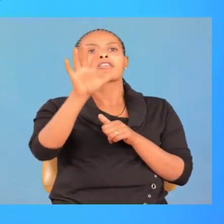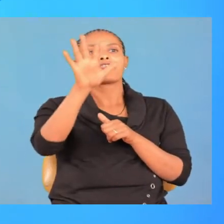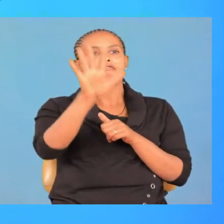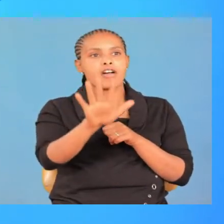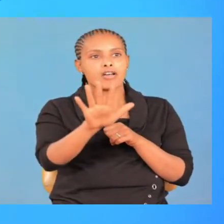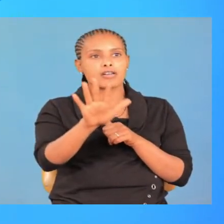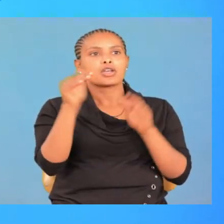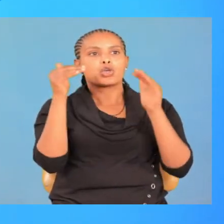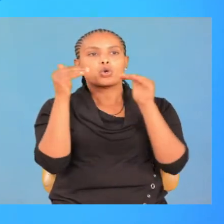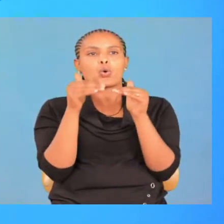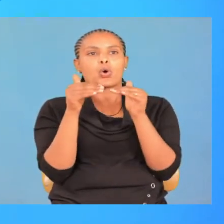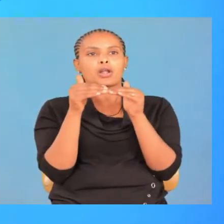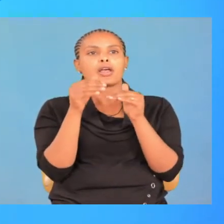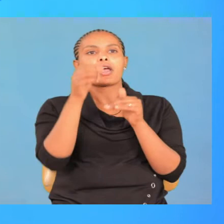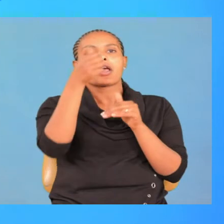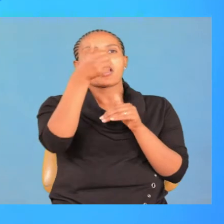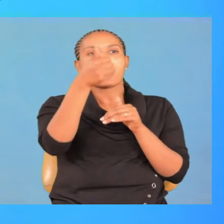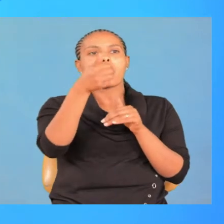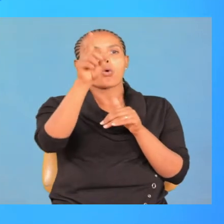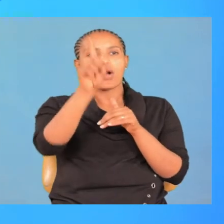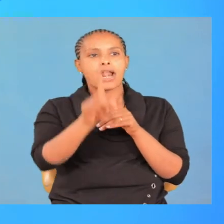35.5 equal A1